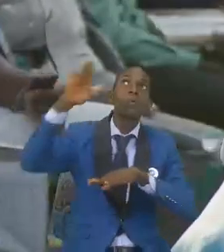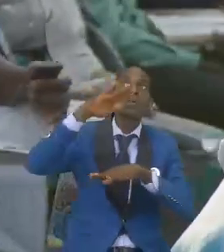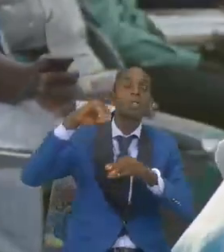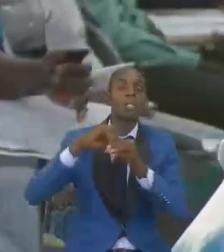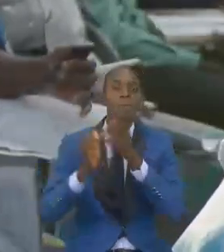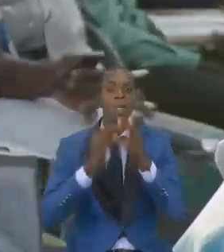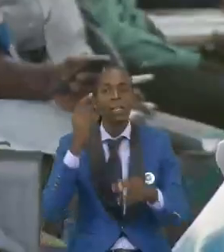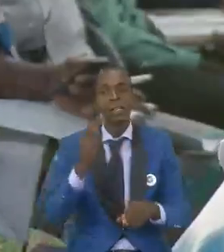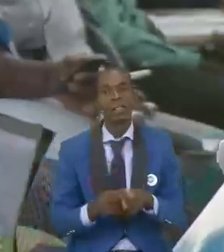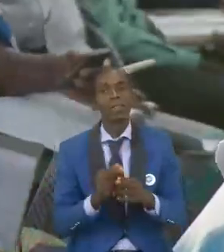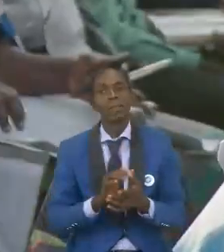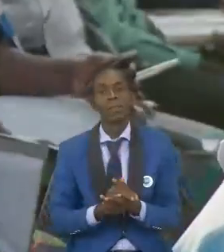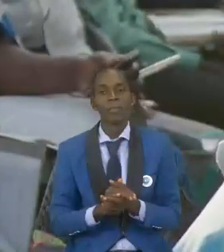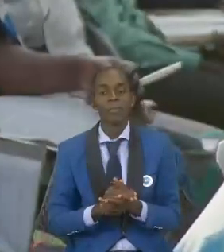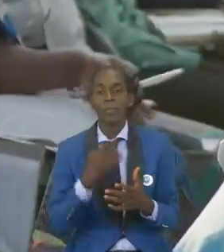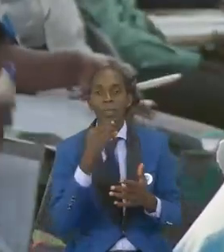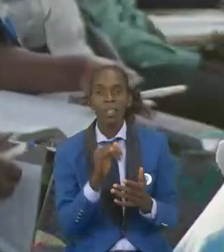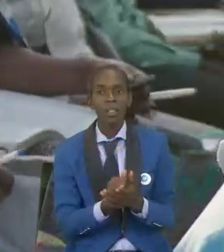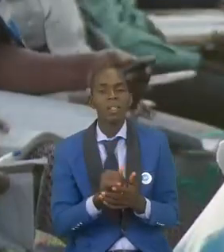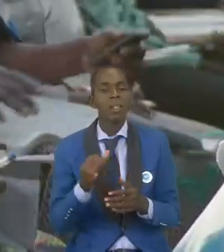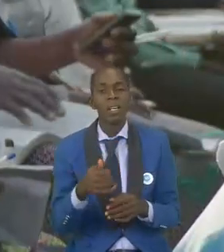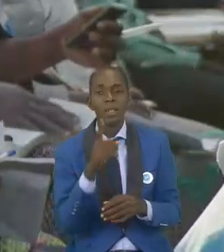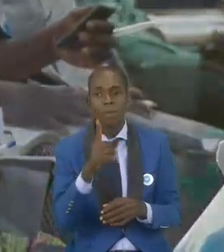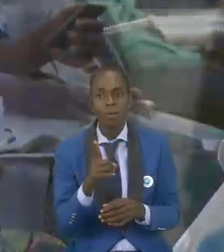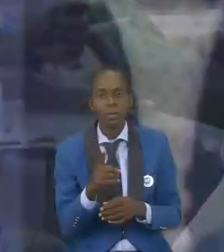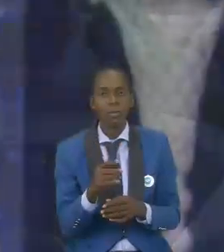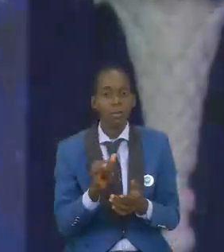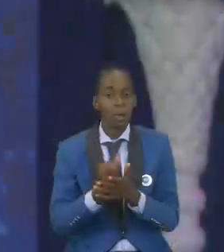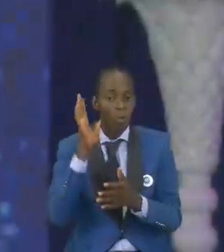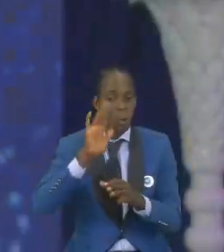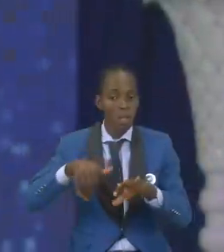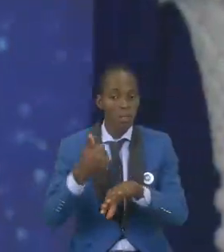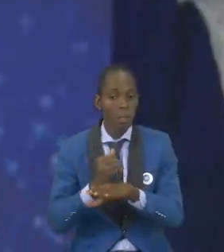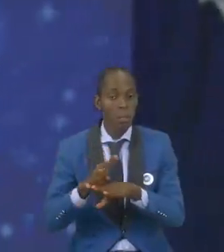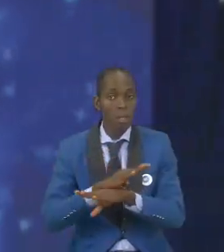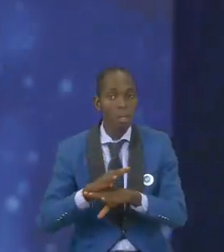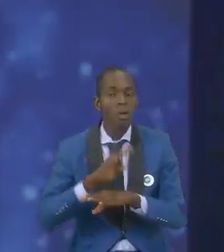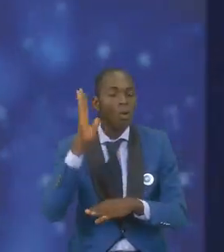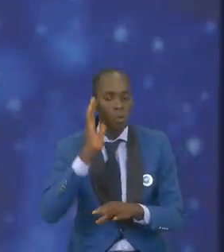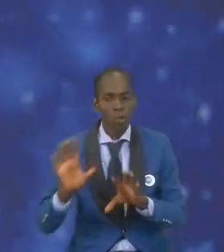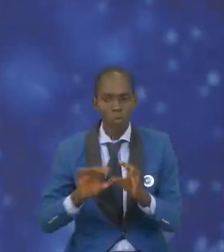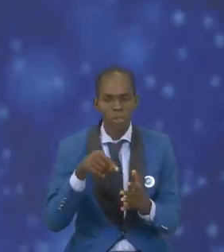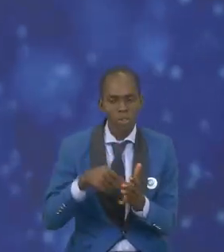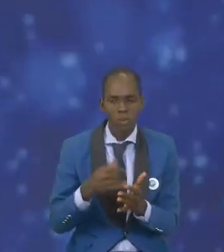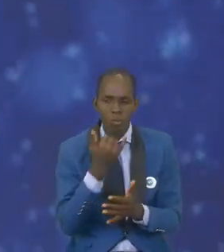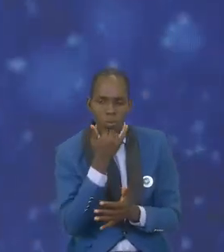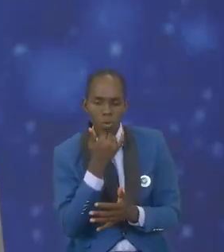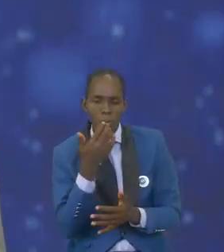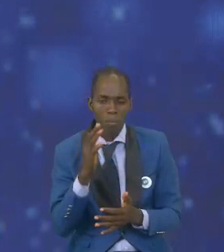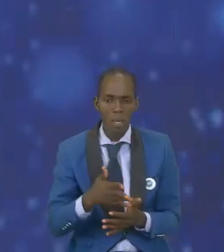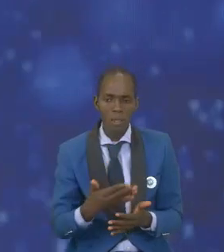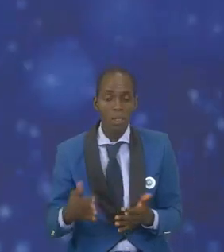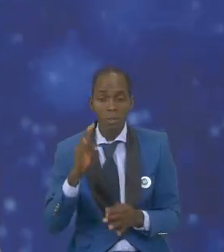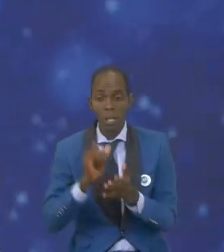name. They say that anybody that is going to establish business is going to do this and that. If he doesn't do